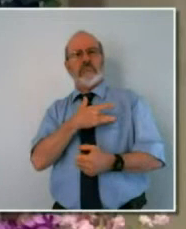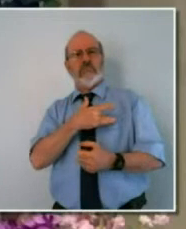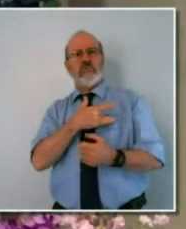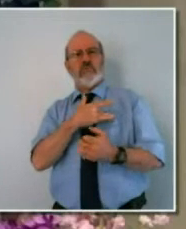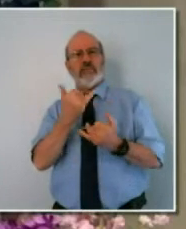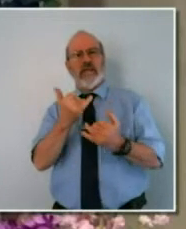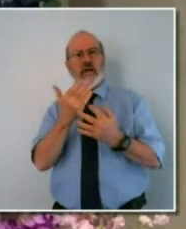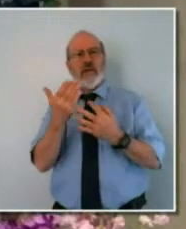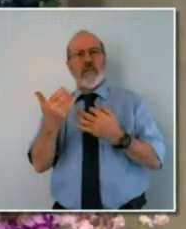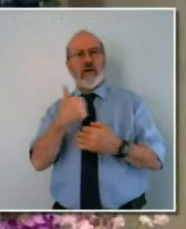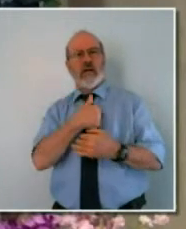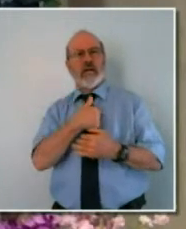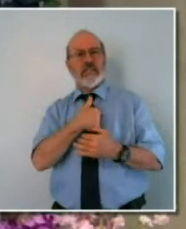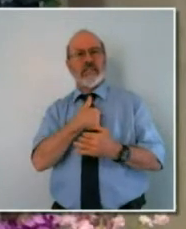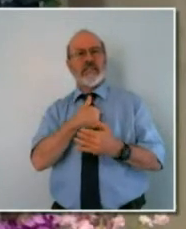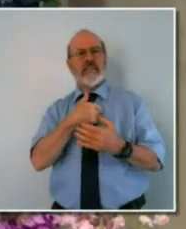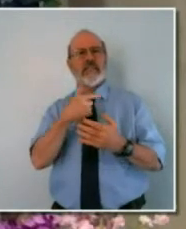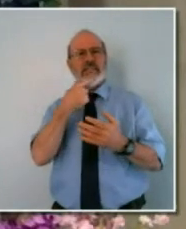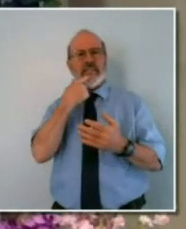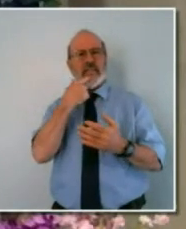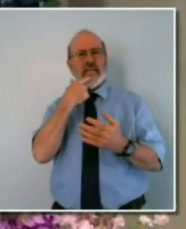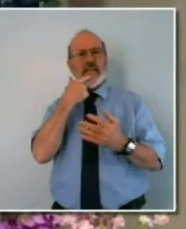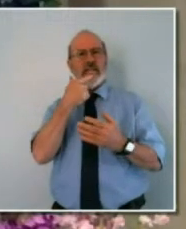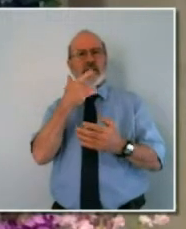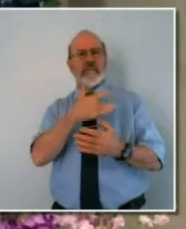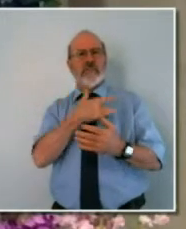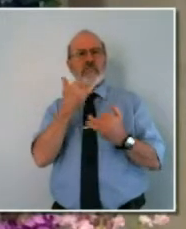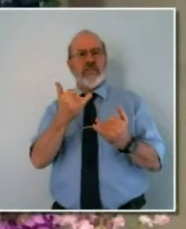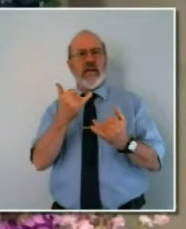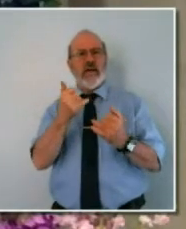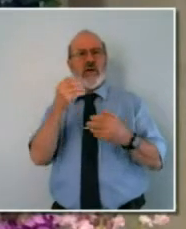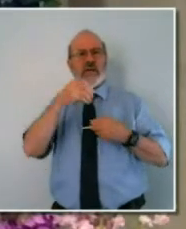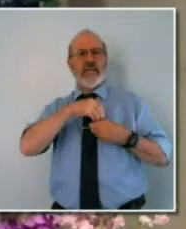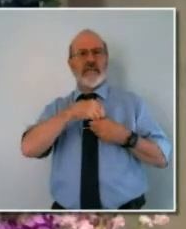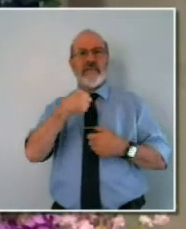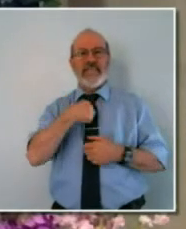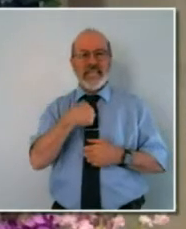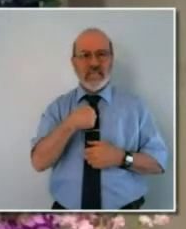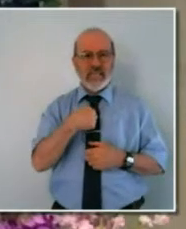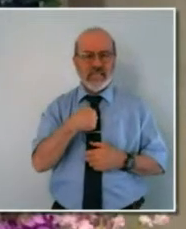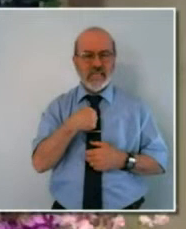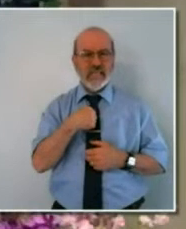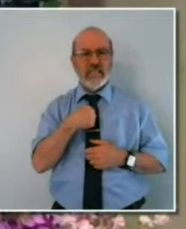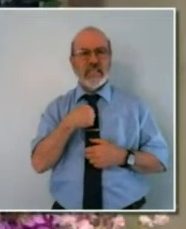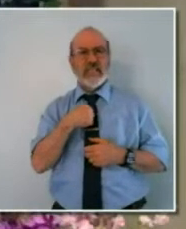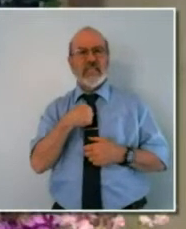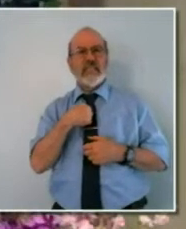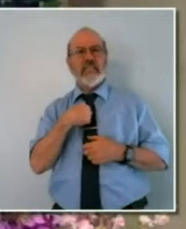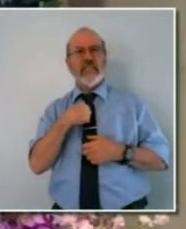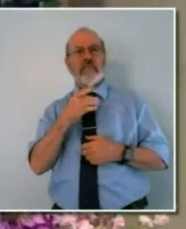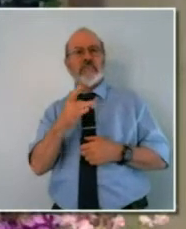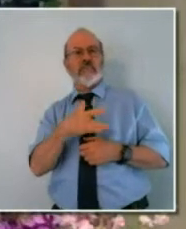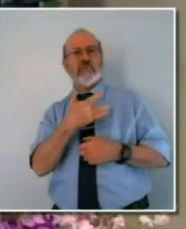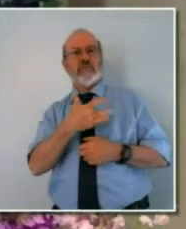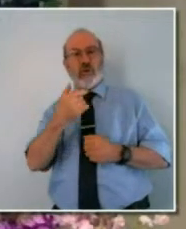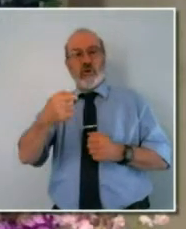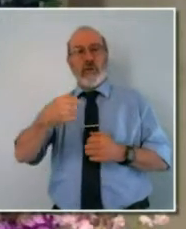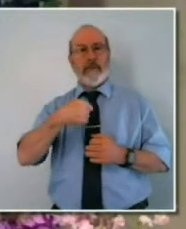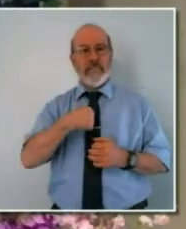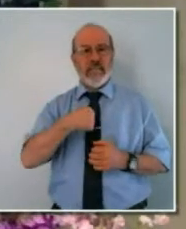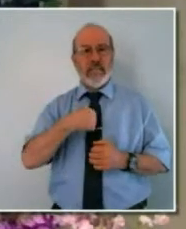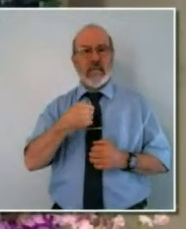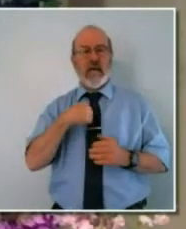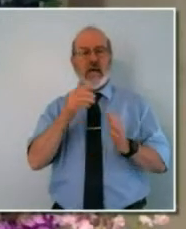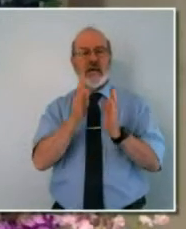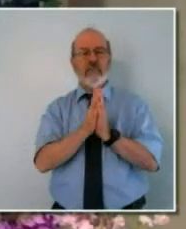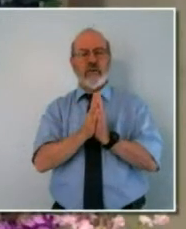us. I would again invite you to personalize that. Move now within me. stir me, I